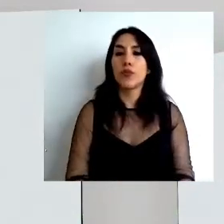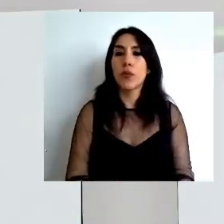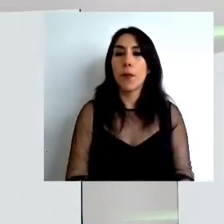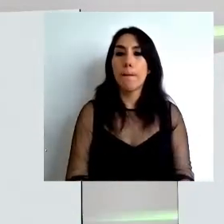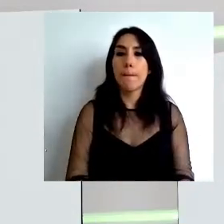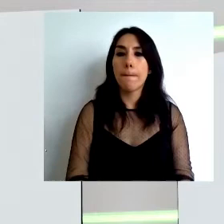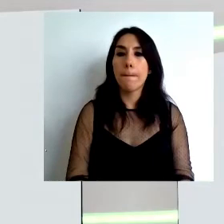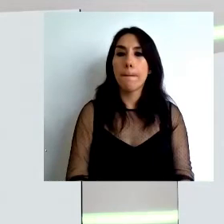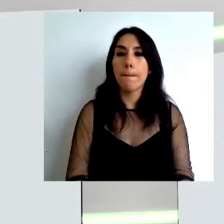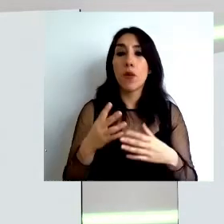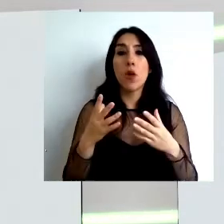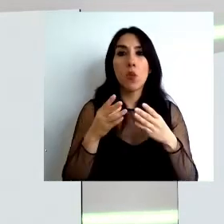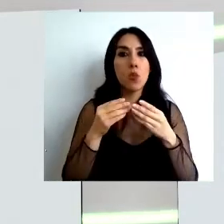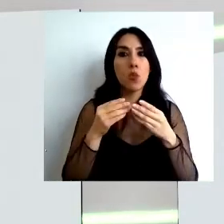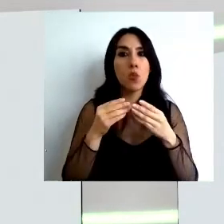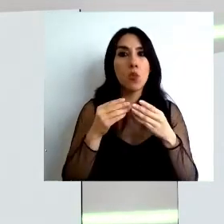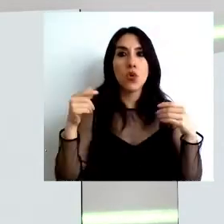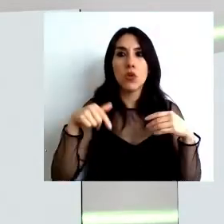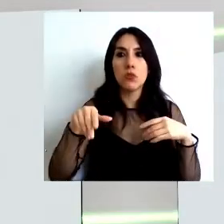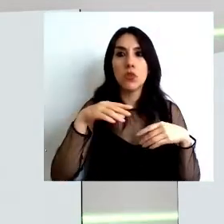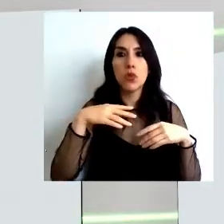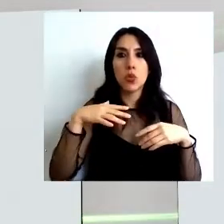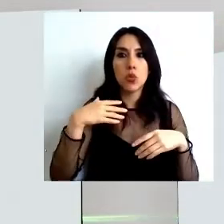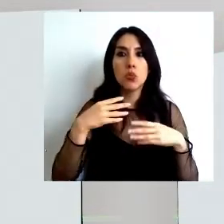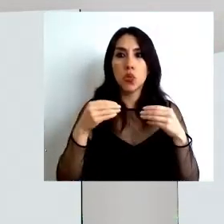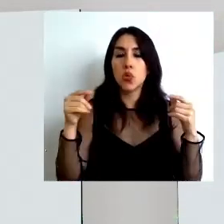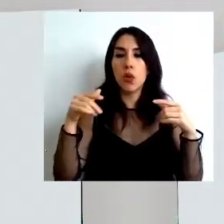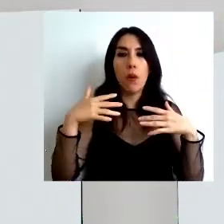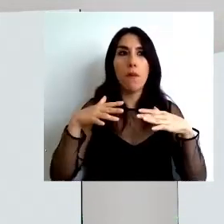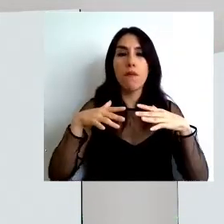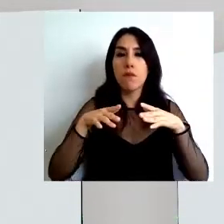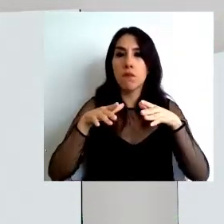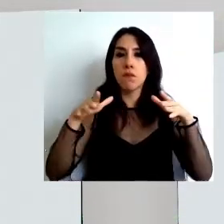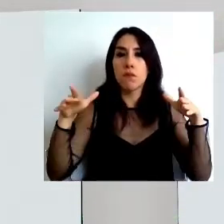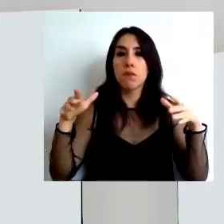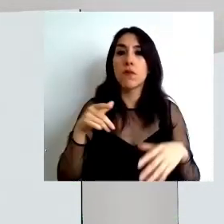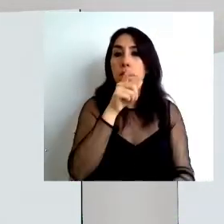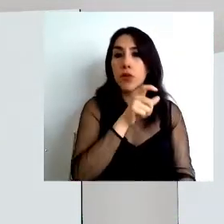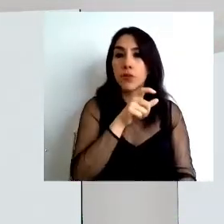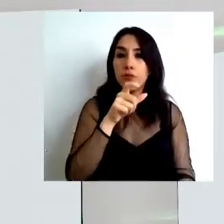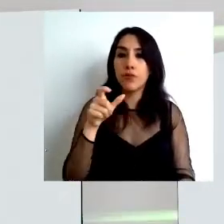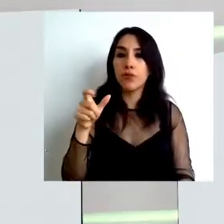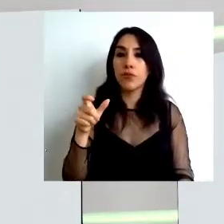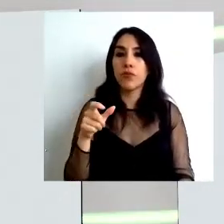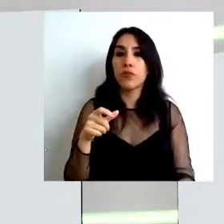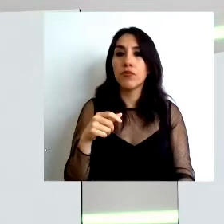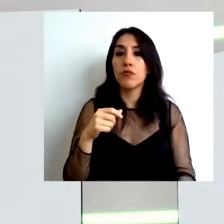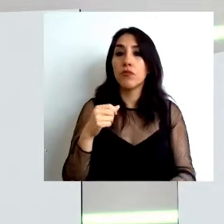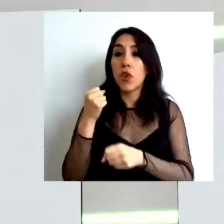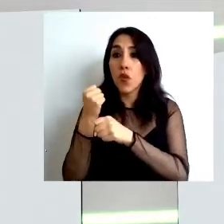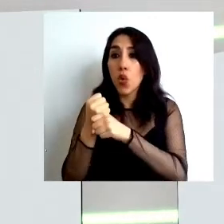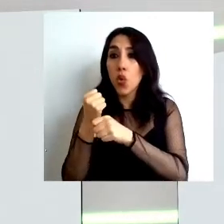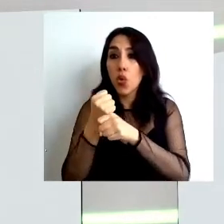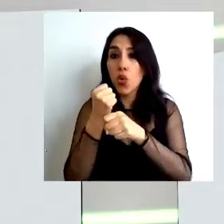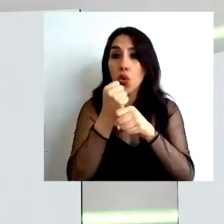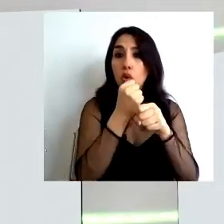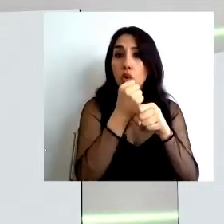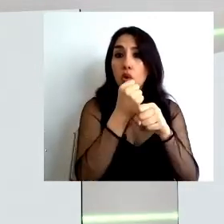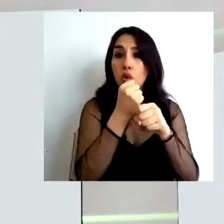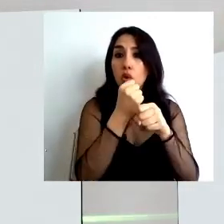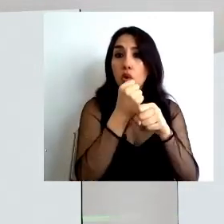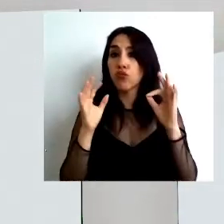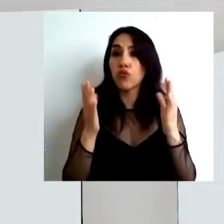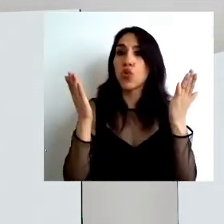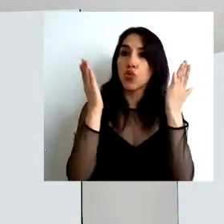today at 1 p.m. Chile time, and also tomorrow at 11:15 Chile time. So I